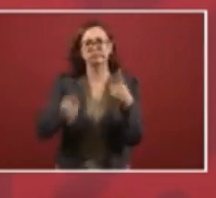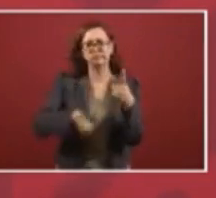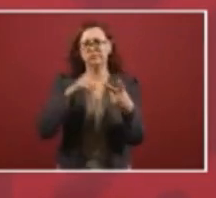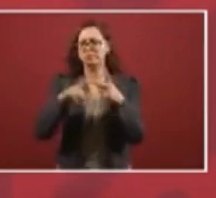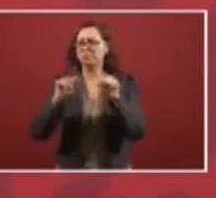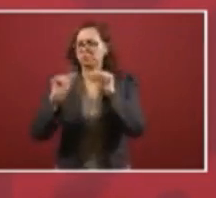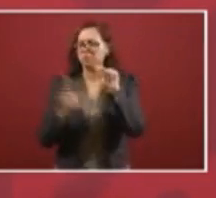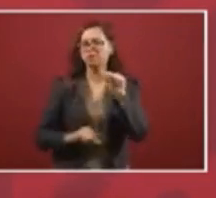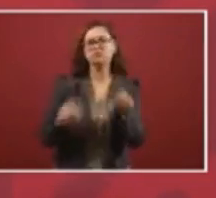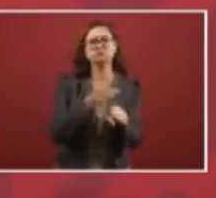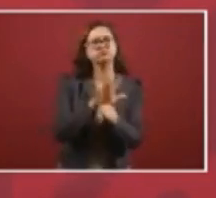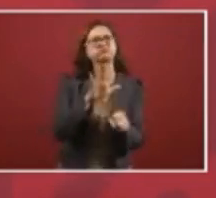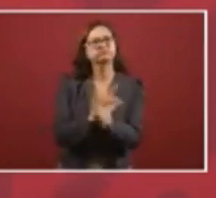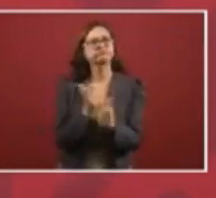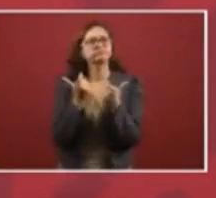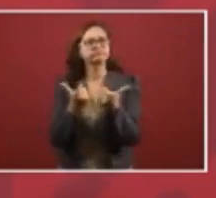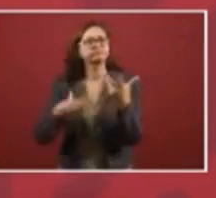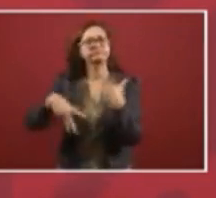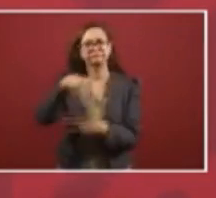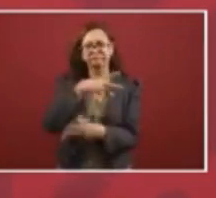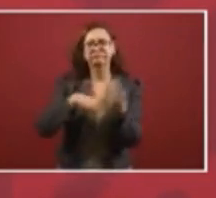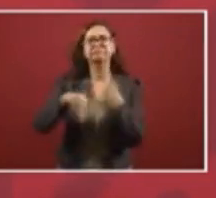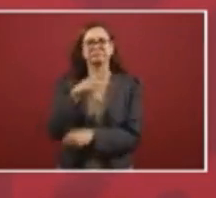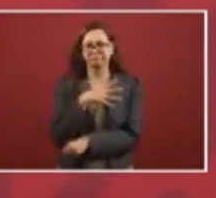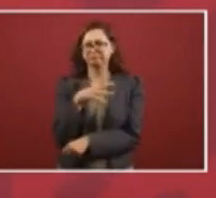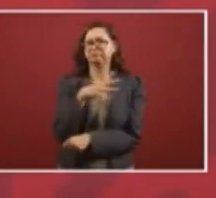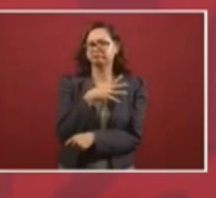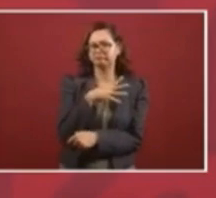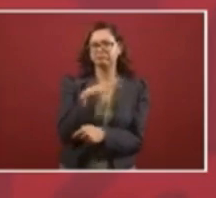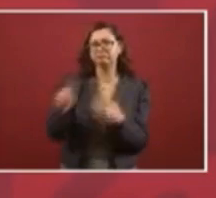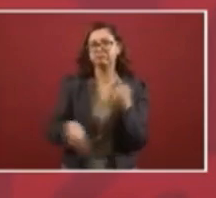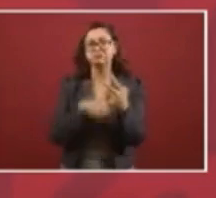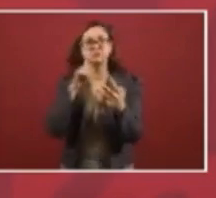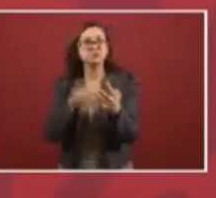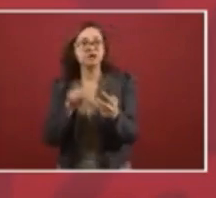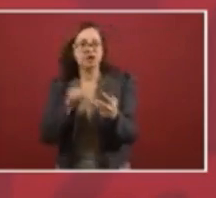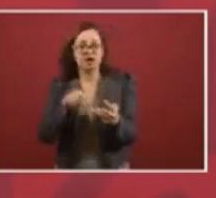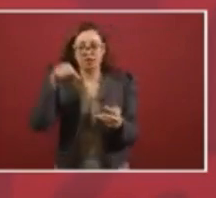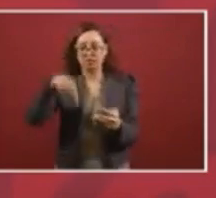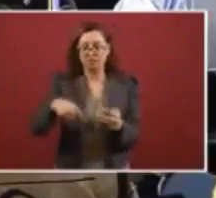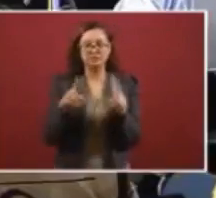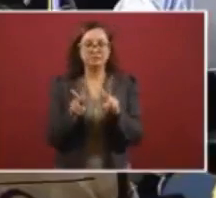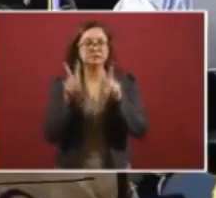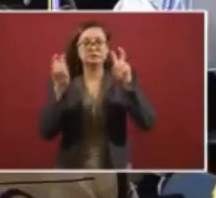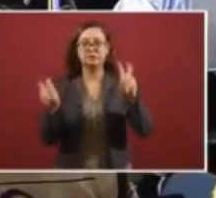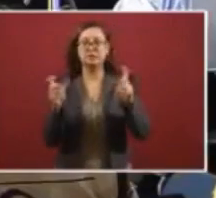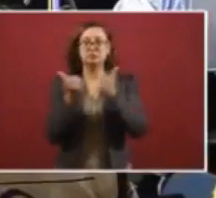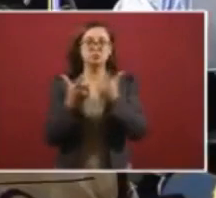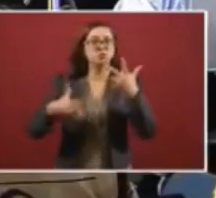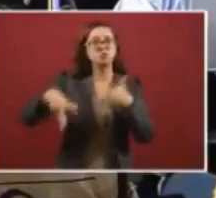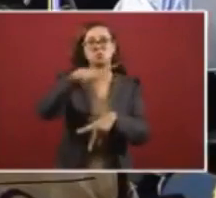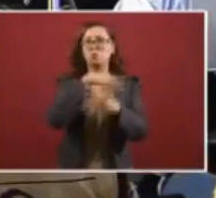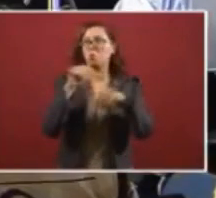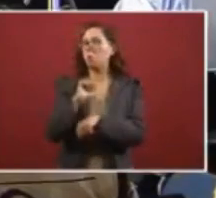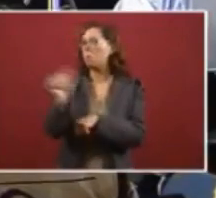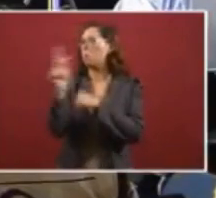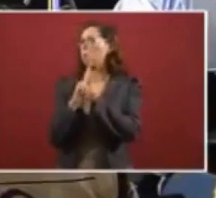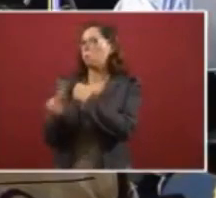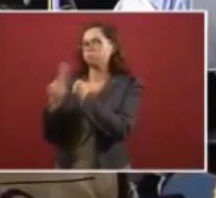And these projects exist due to this